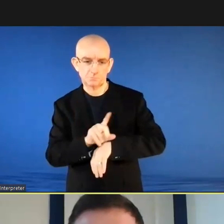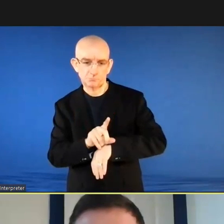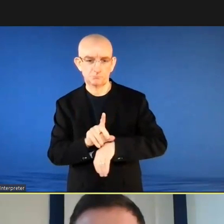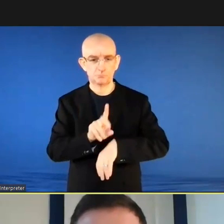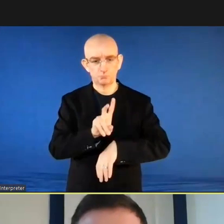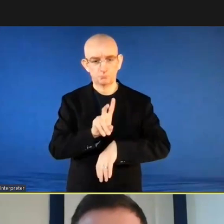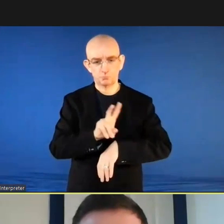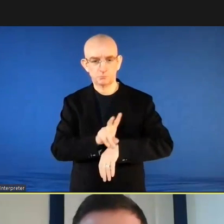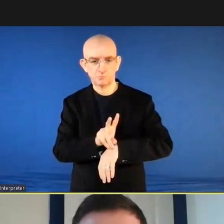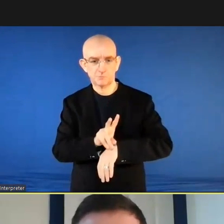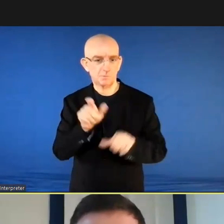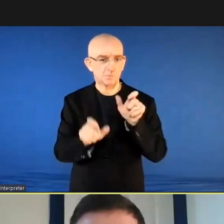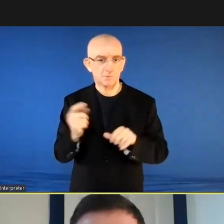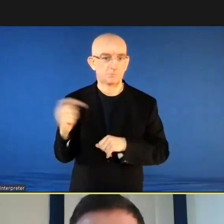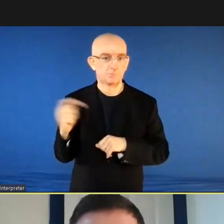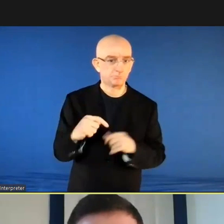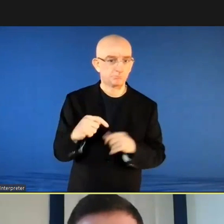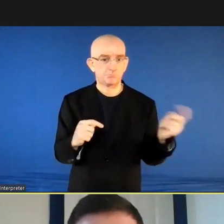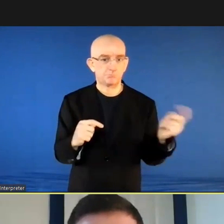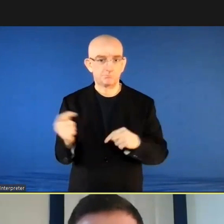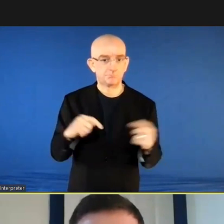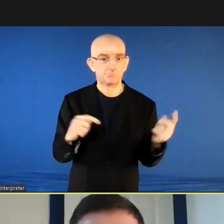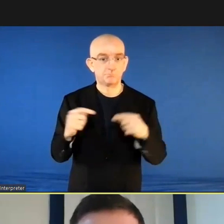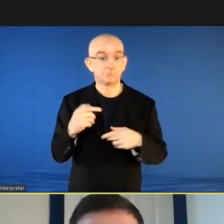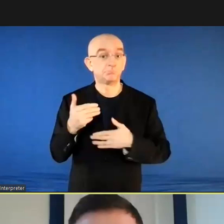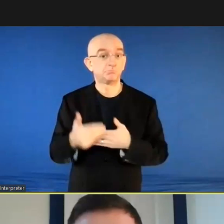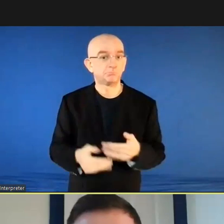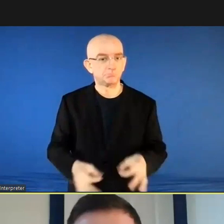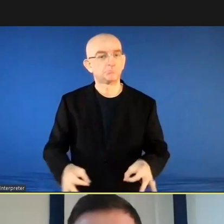we will formally begin. So thank you all for coming.